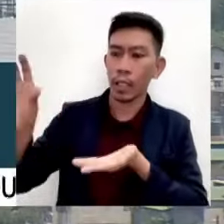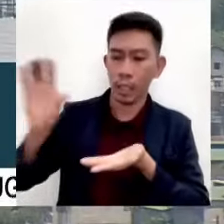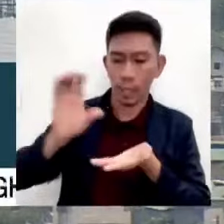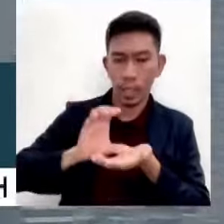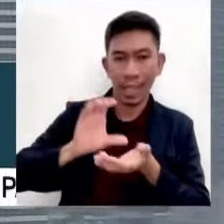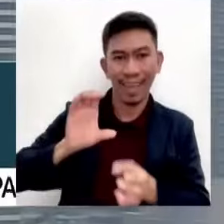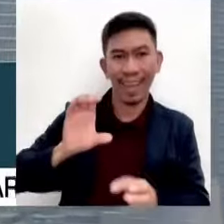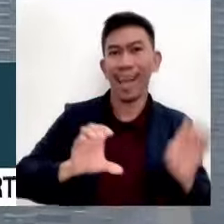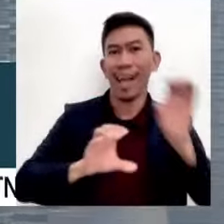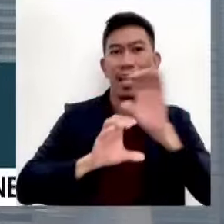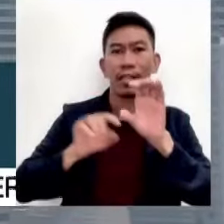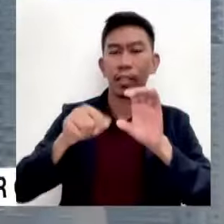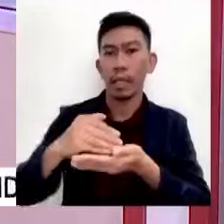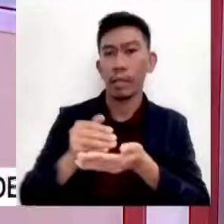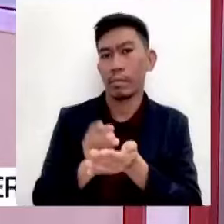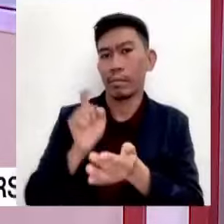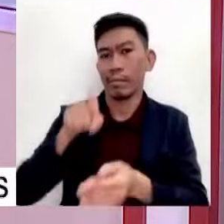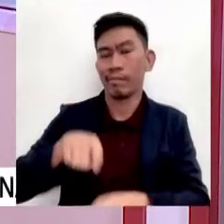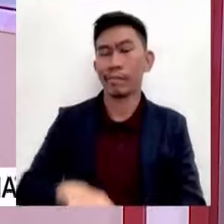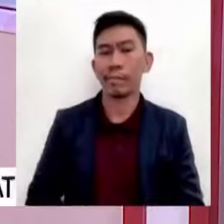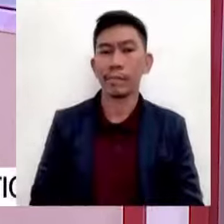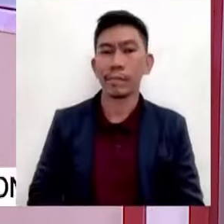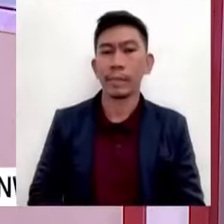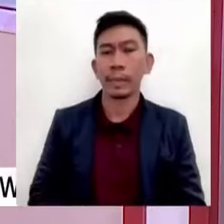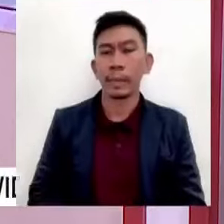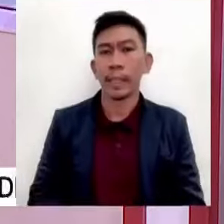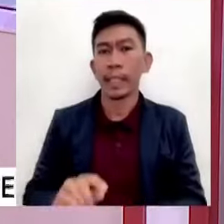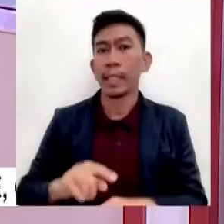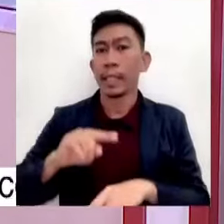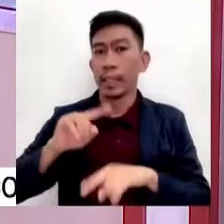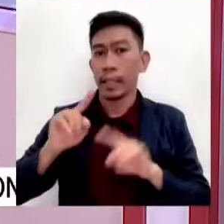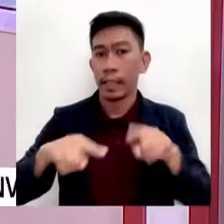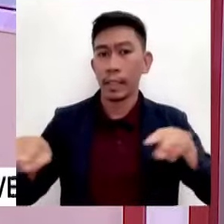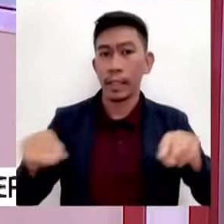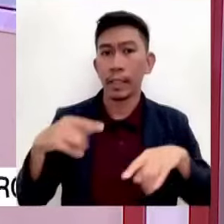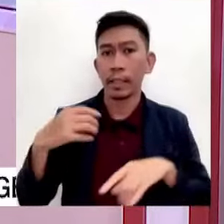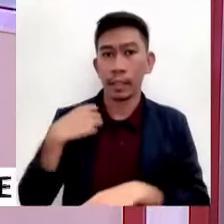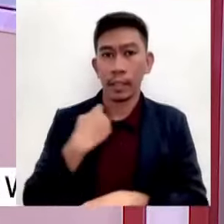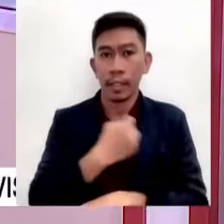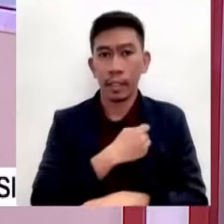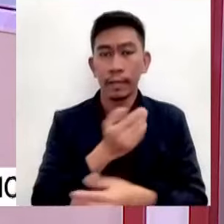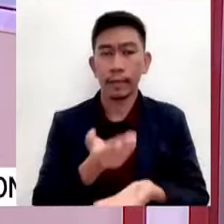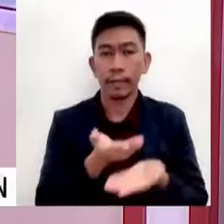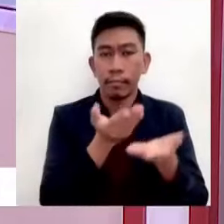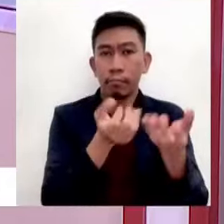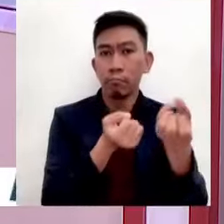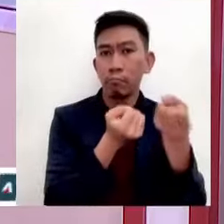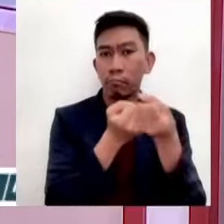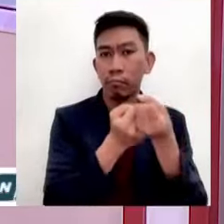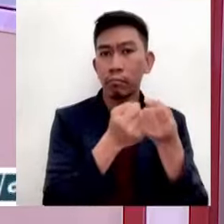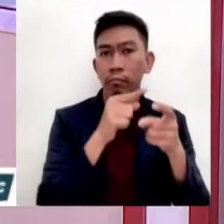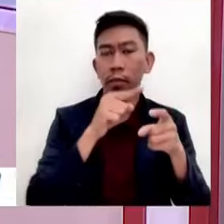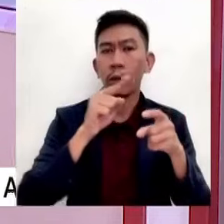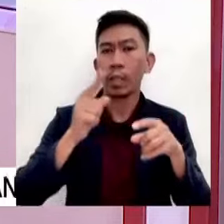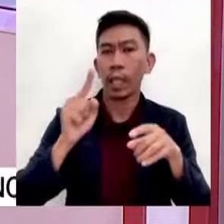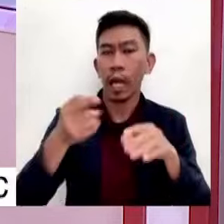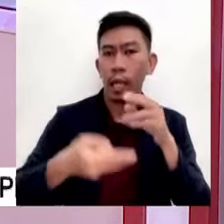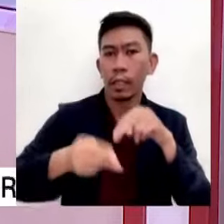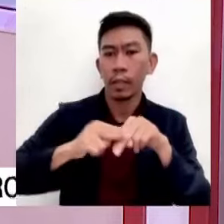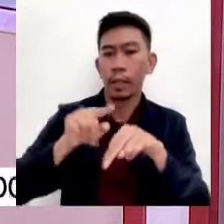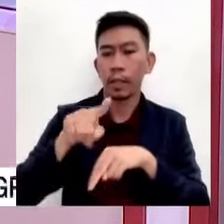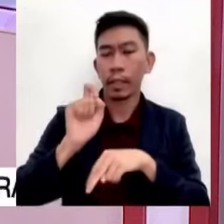Pascual, ABS-CBN News. Several Philippine senators support a proposal seeking a 100 peso increase in the daily wage of over